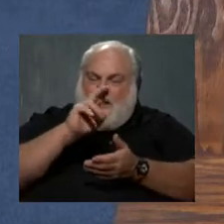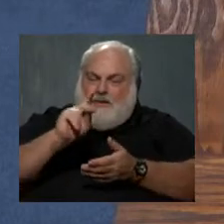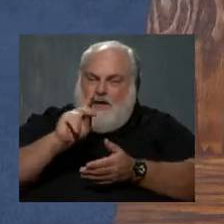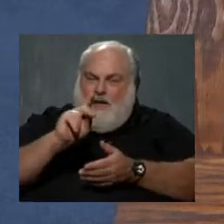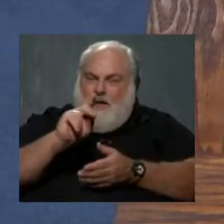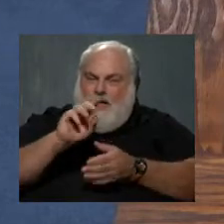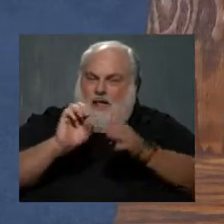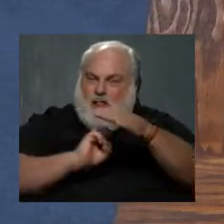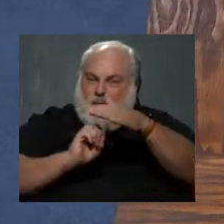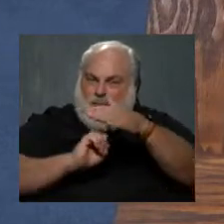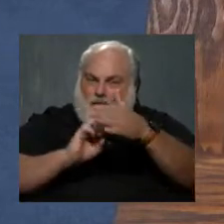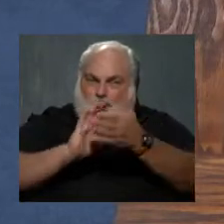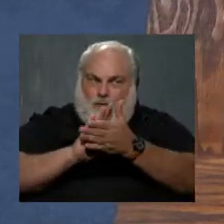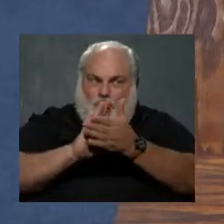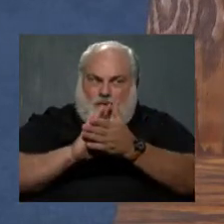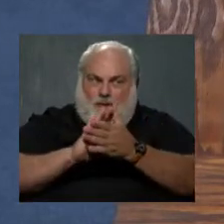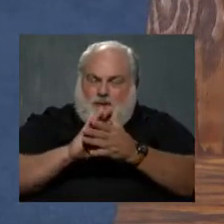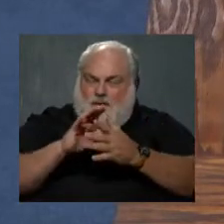Championship.